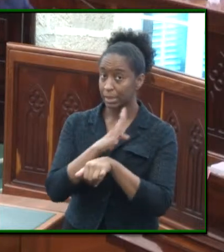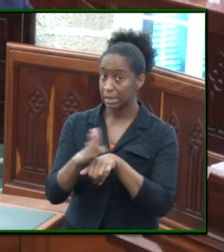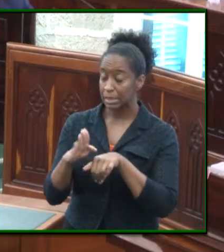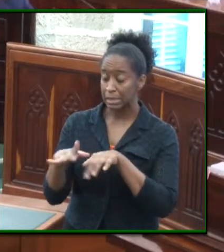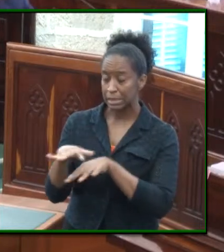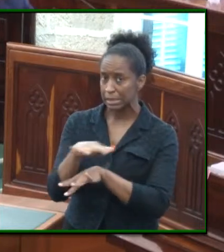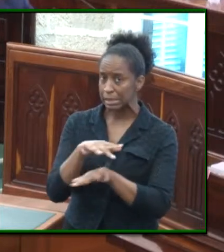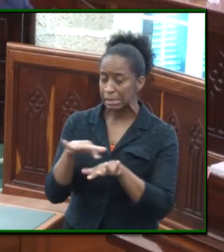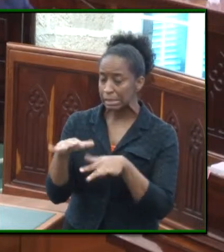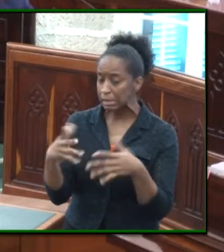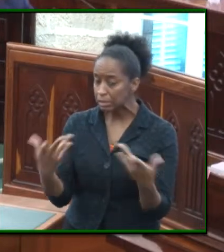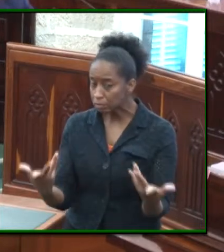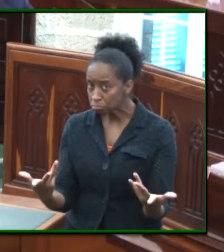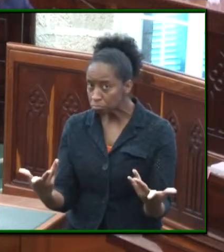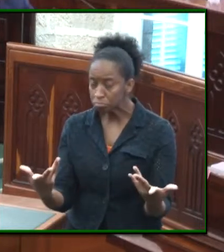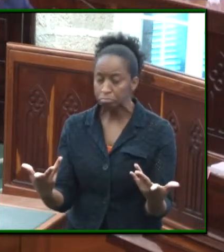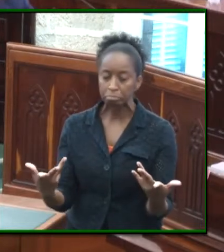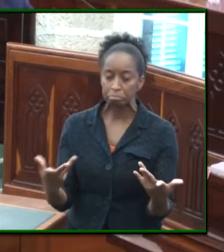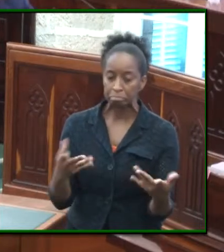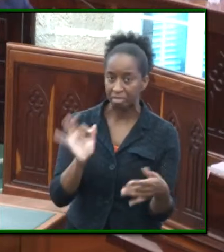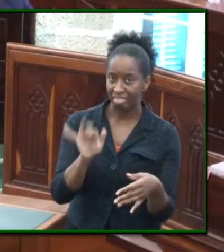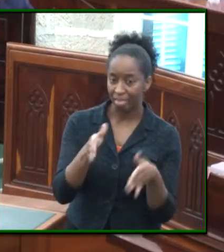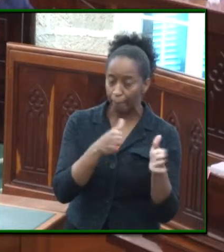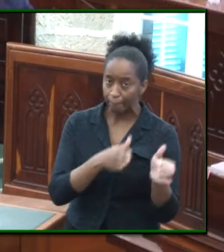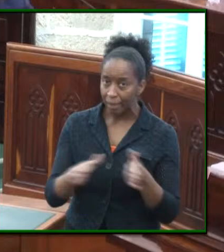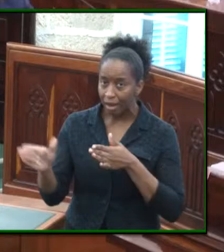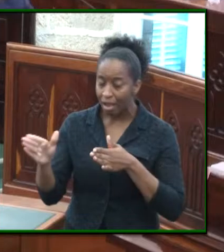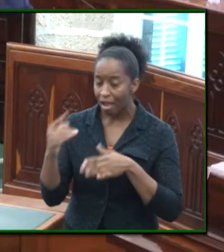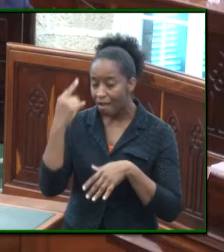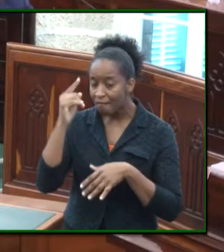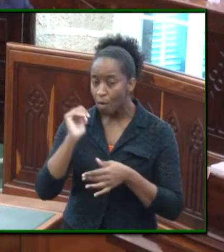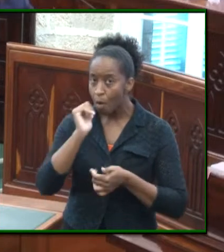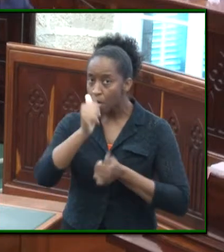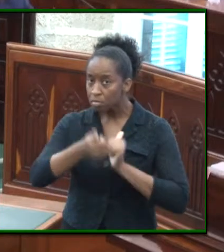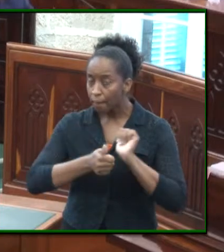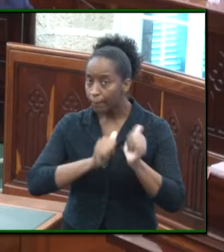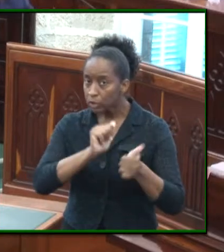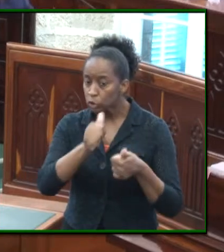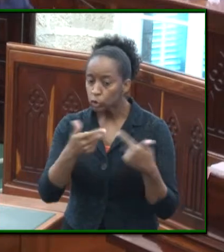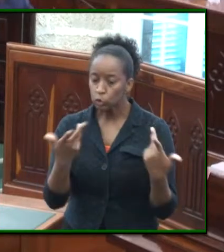Thank you, Honourable Member for St. George South.